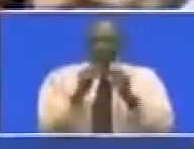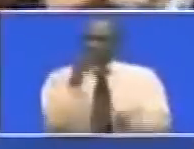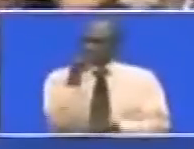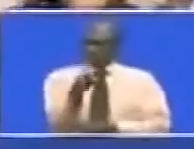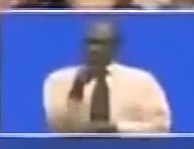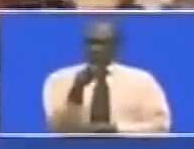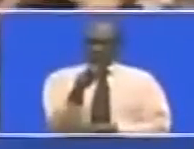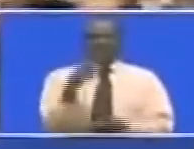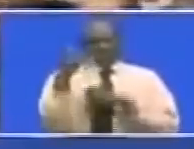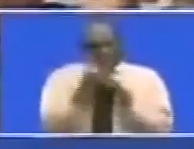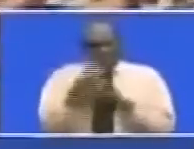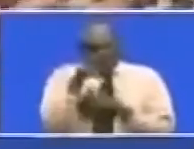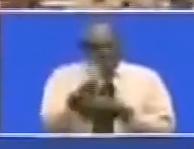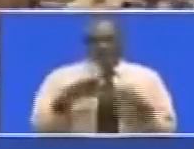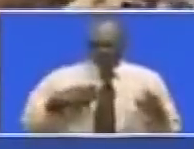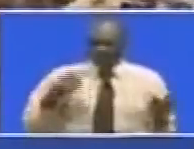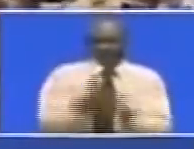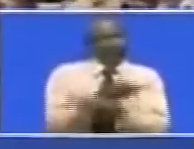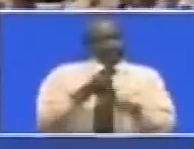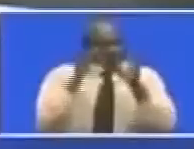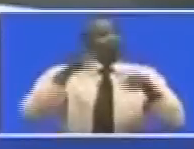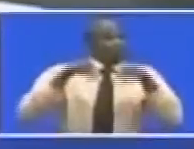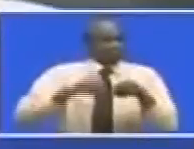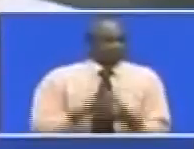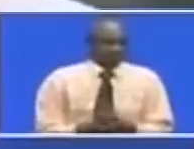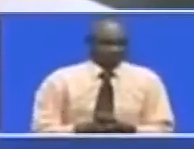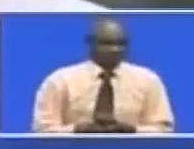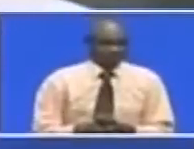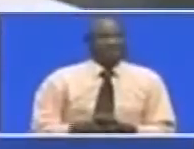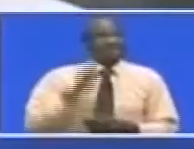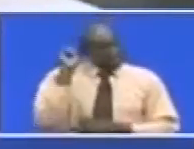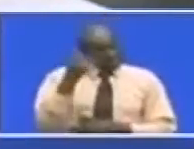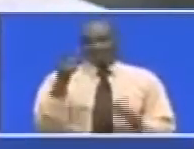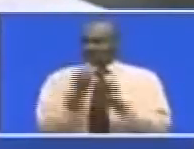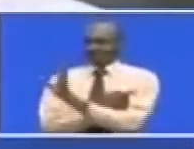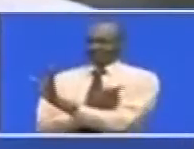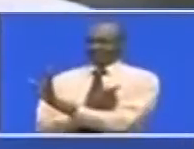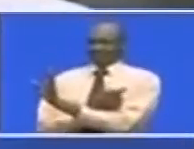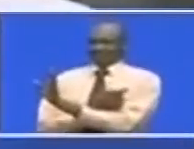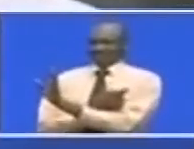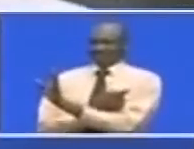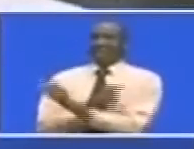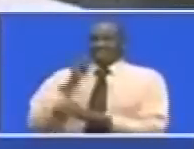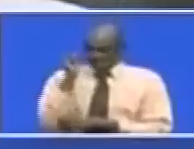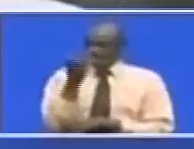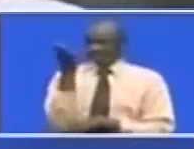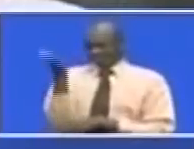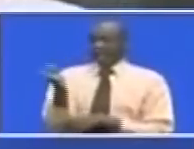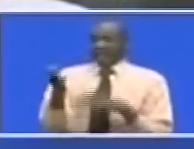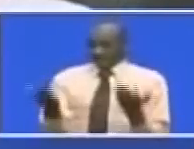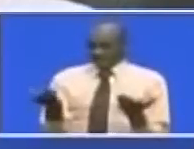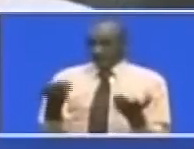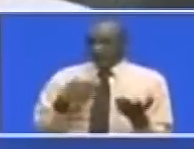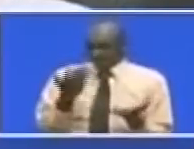Tanzania, a country with peculiar voting patterns. Unlike Kenya, where you have